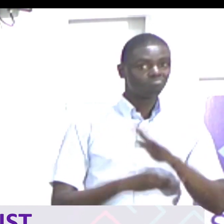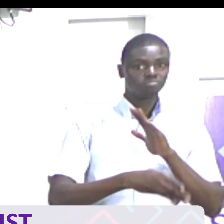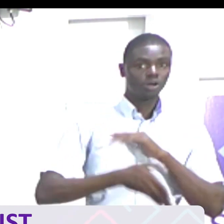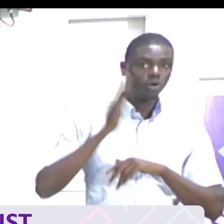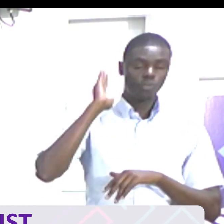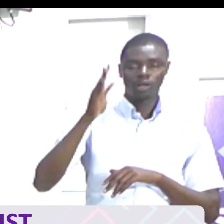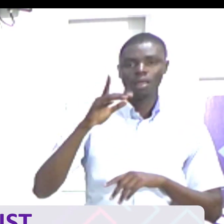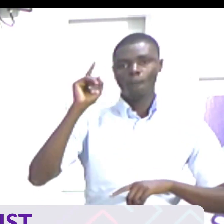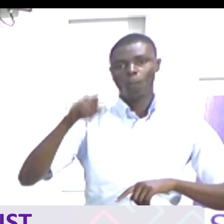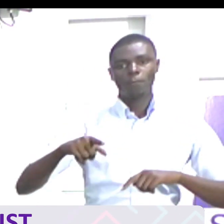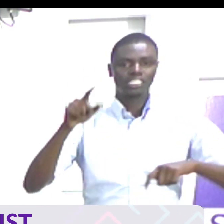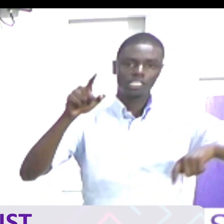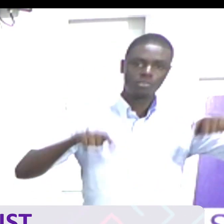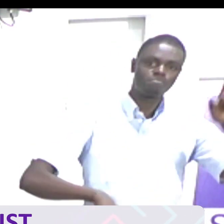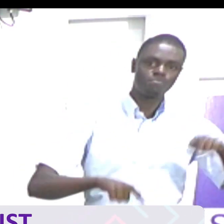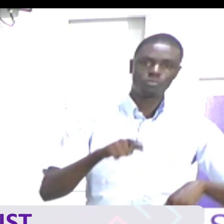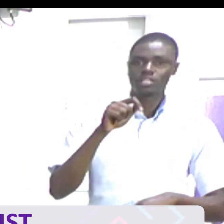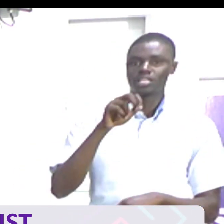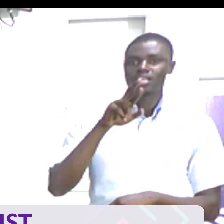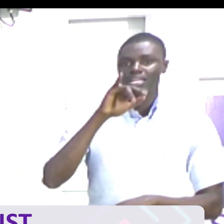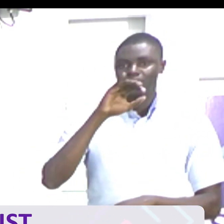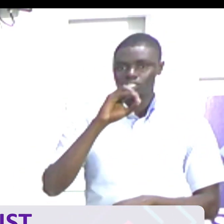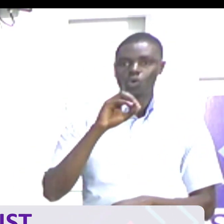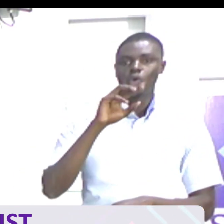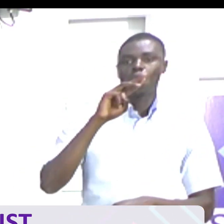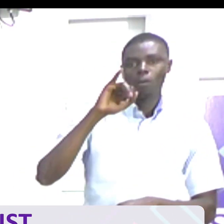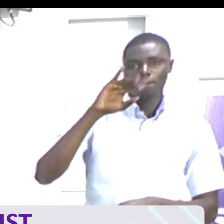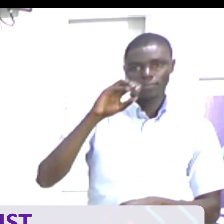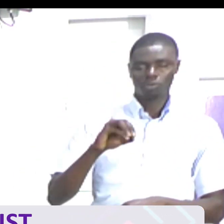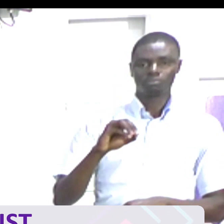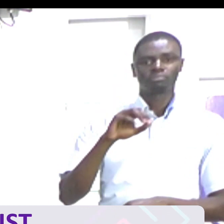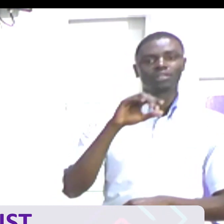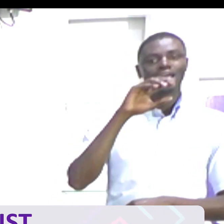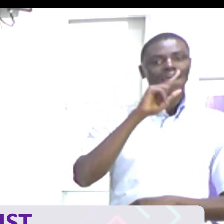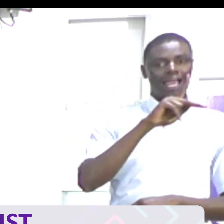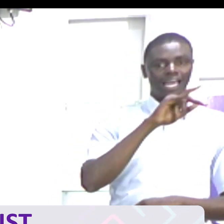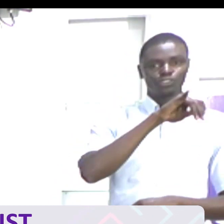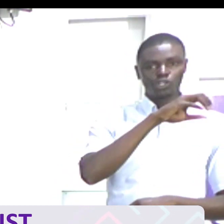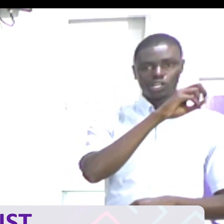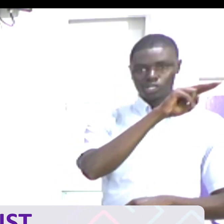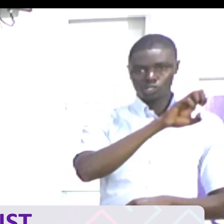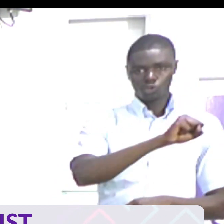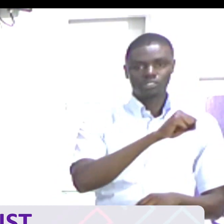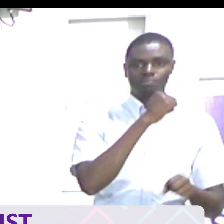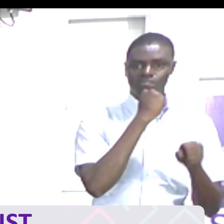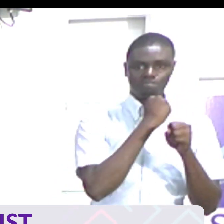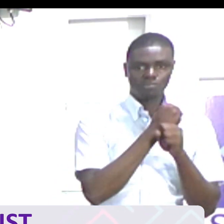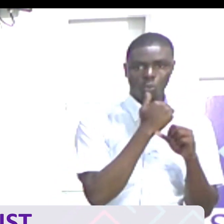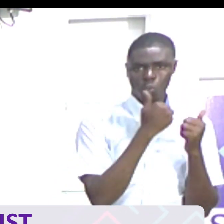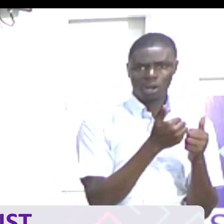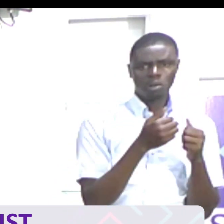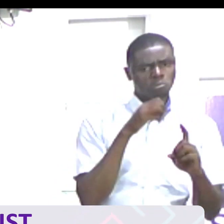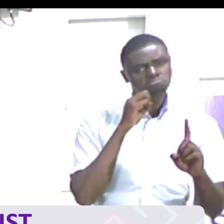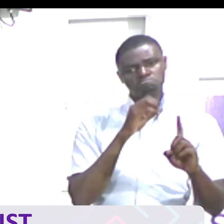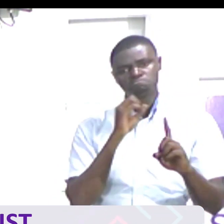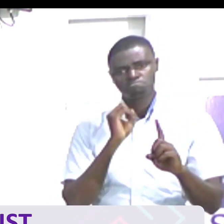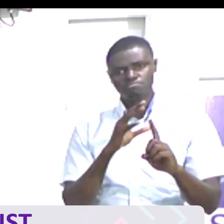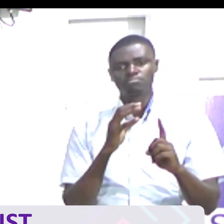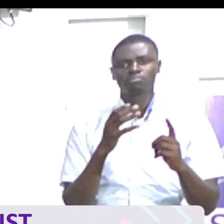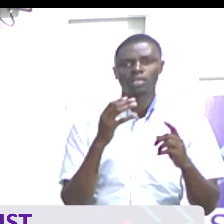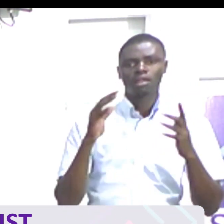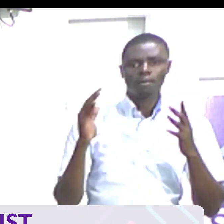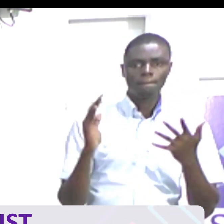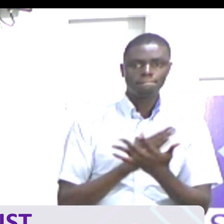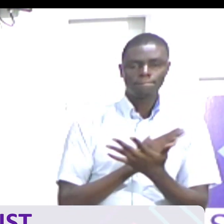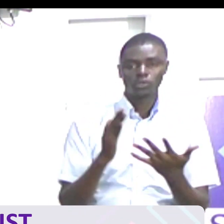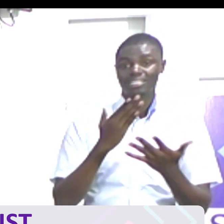be versatile. Kabisa. Triumio has done it. You have the Calligraph Jones who has done it. You've had some of the, the inspiring music that he's doing. Kabisa.